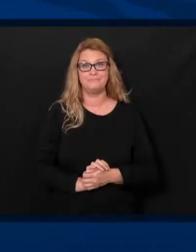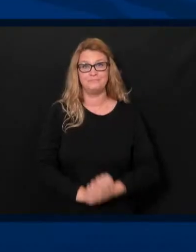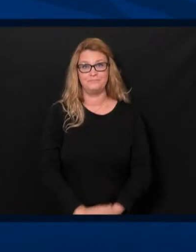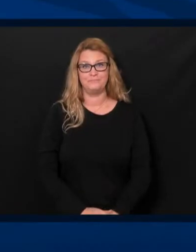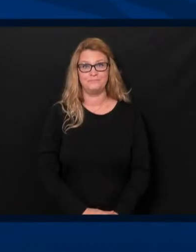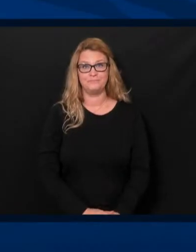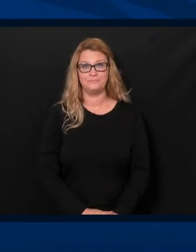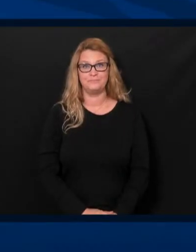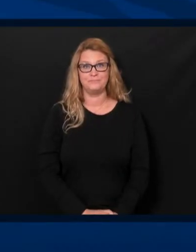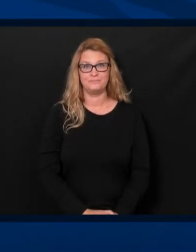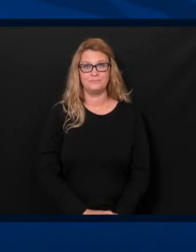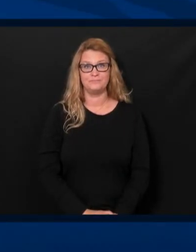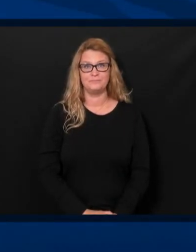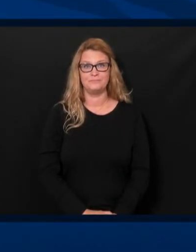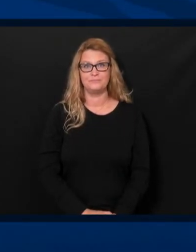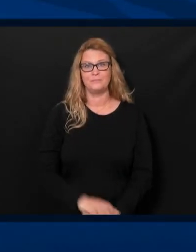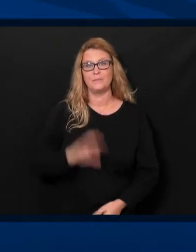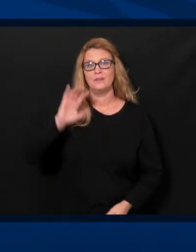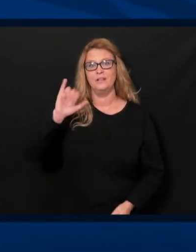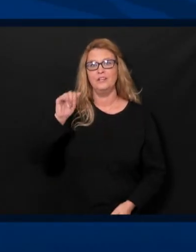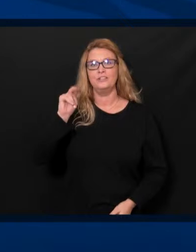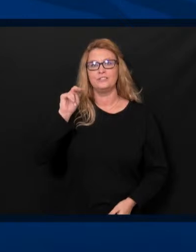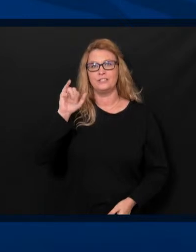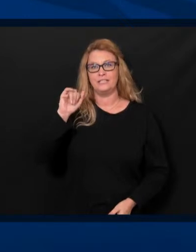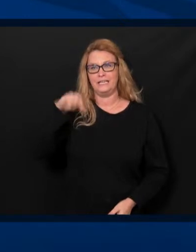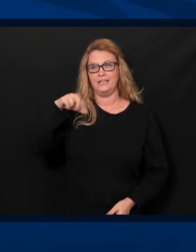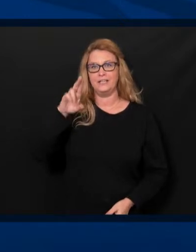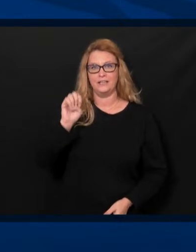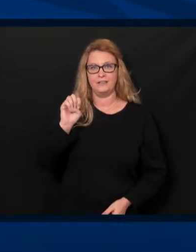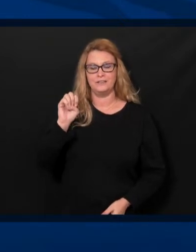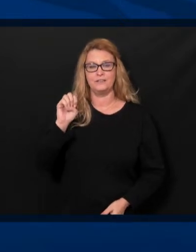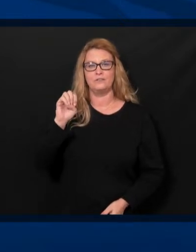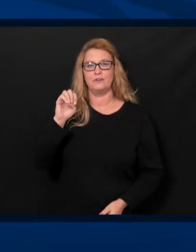All right, thank you, Mason. Next to Junaid Dill with the AP.